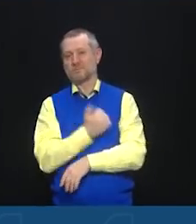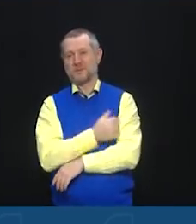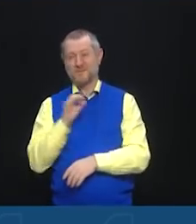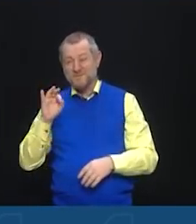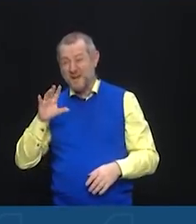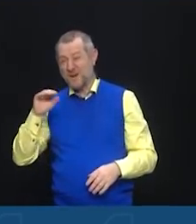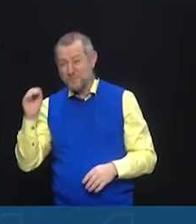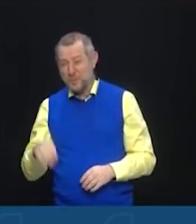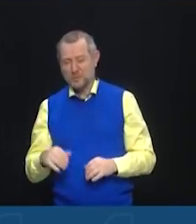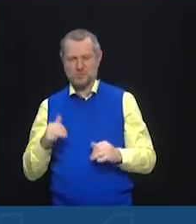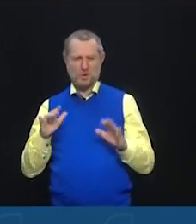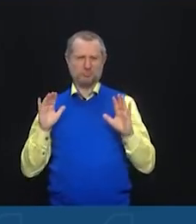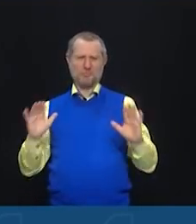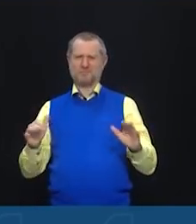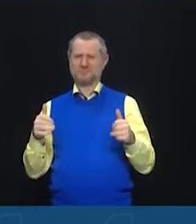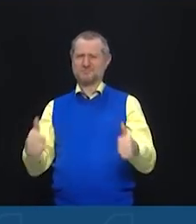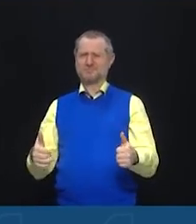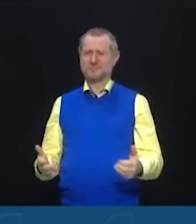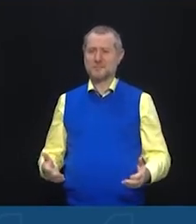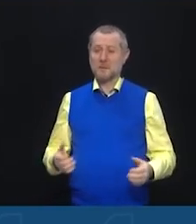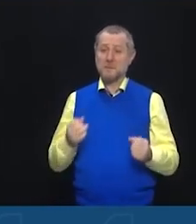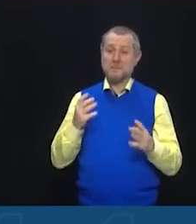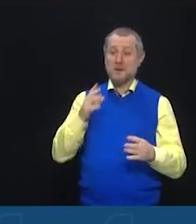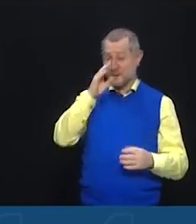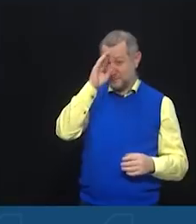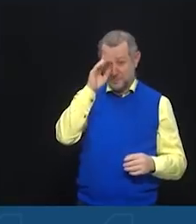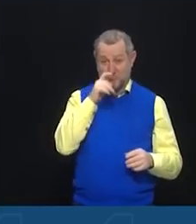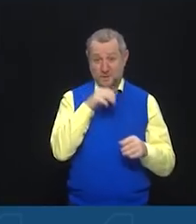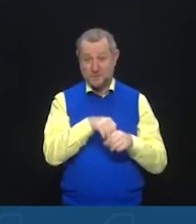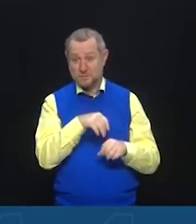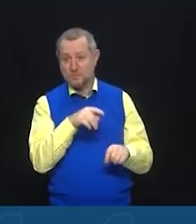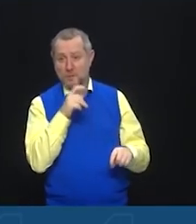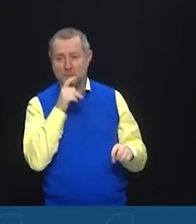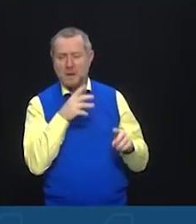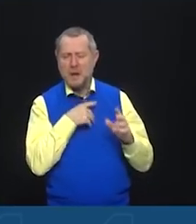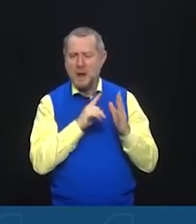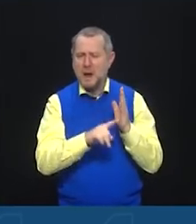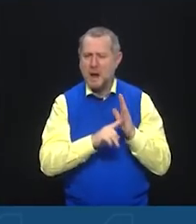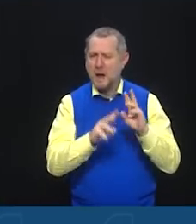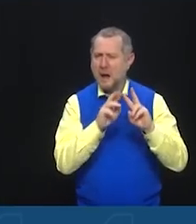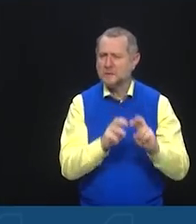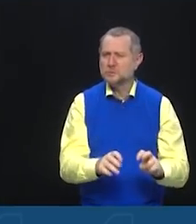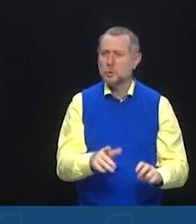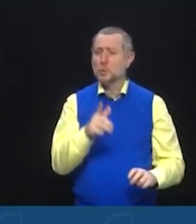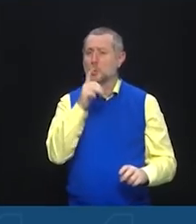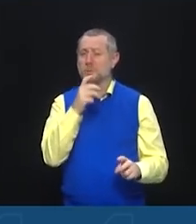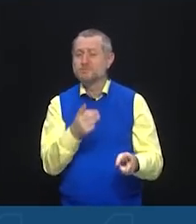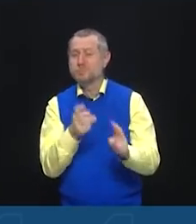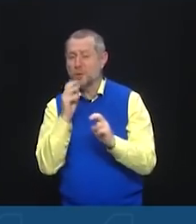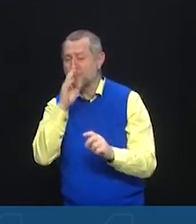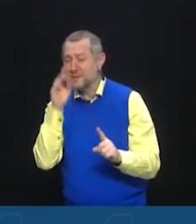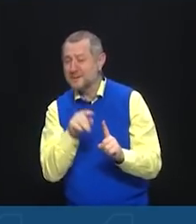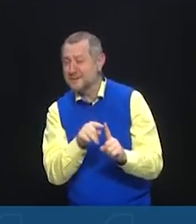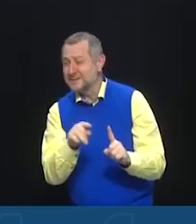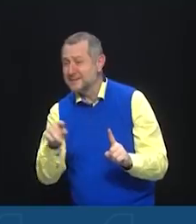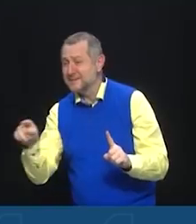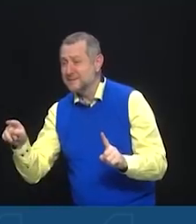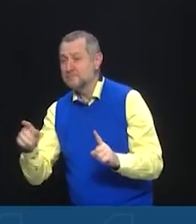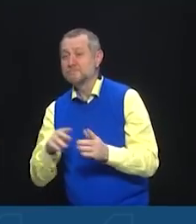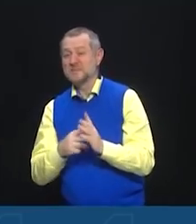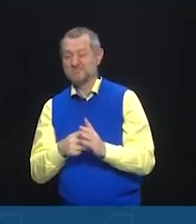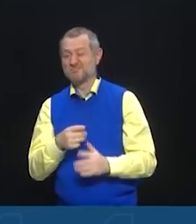doesn't. You want to look at the number of people who are in hospitals and do an analysis, those who are in for COVID only, those are